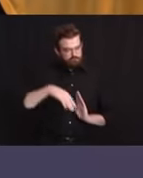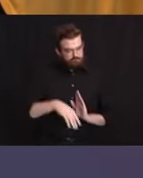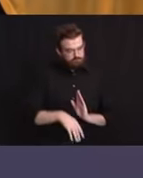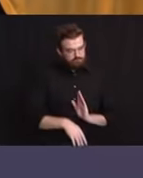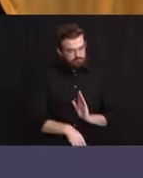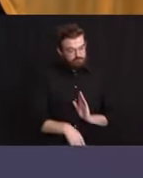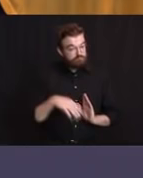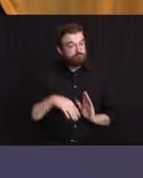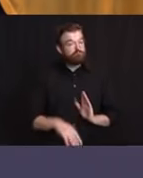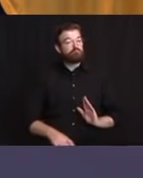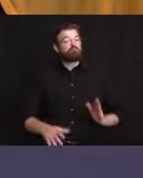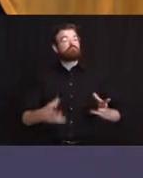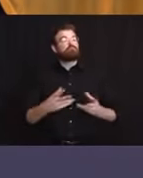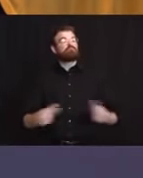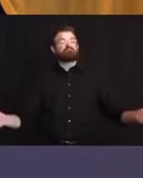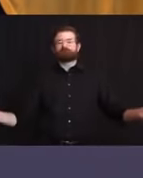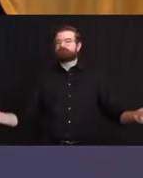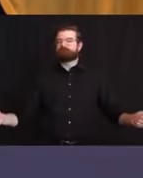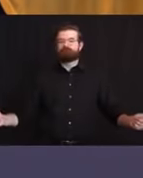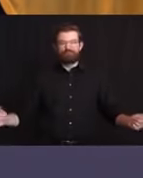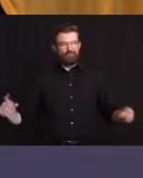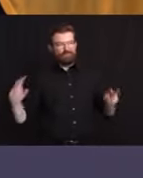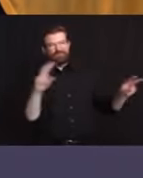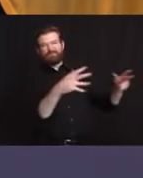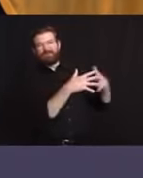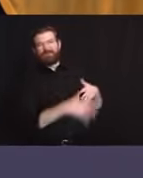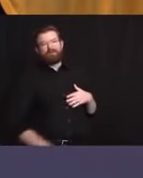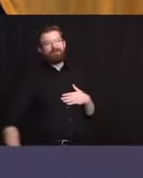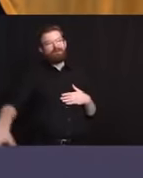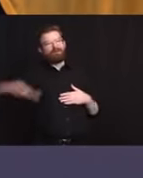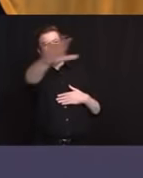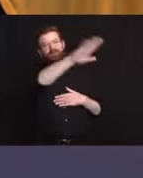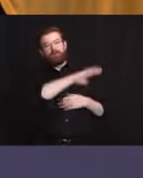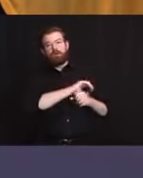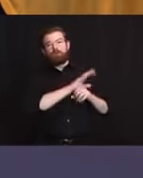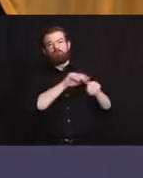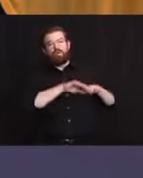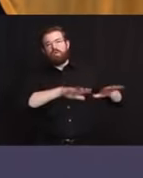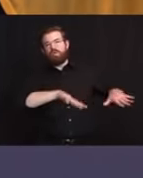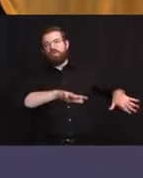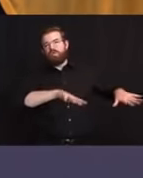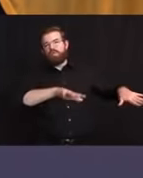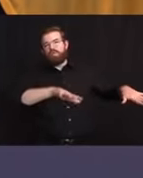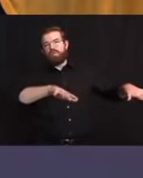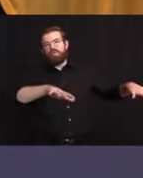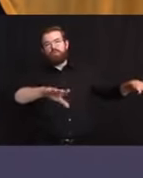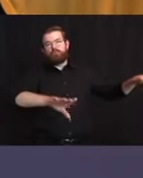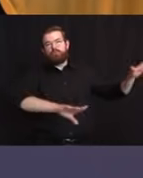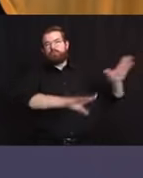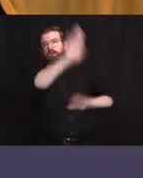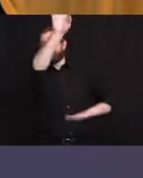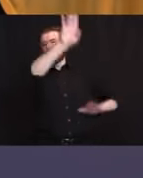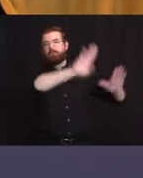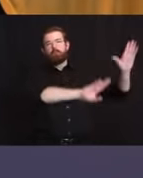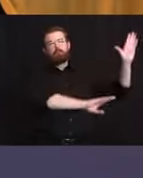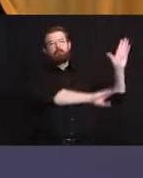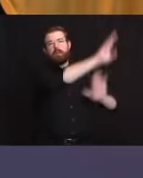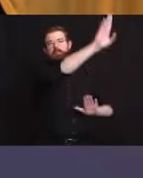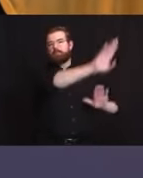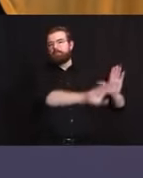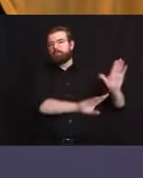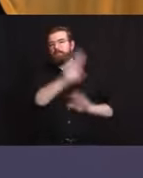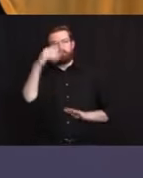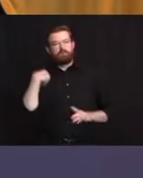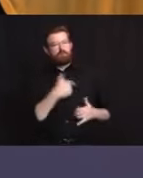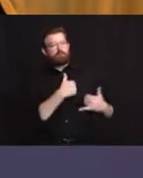see a country that is where the virus in so many places is exploding still. And we have them in our prayers